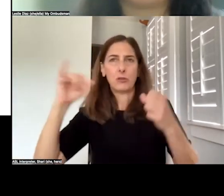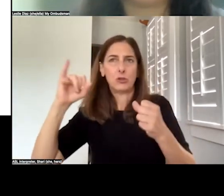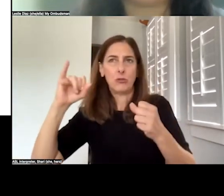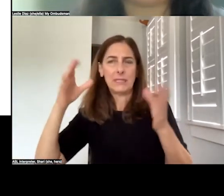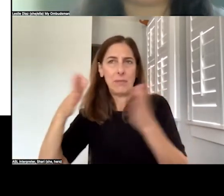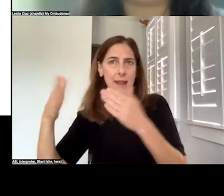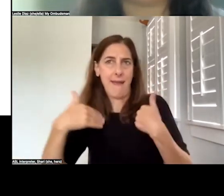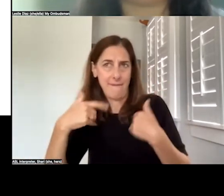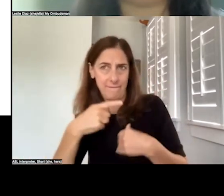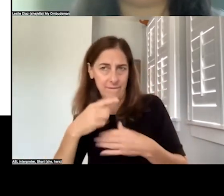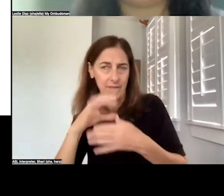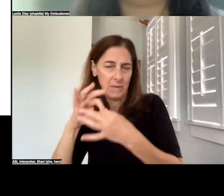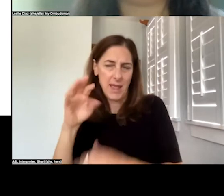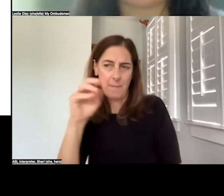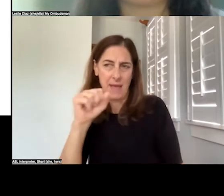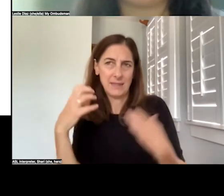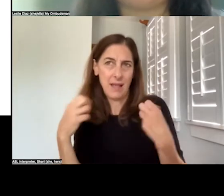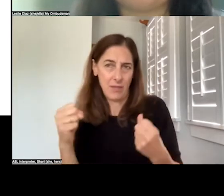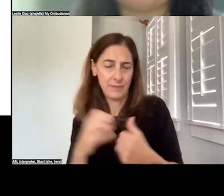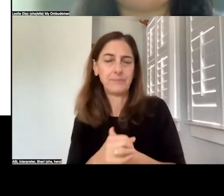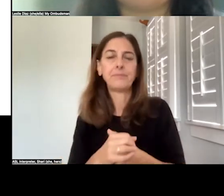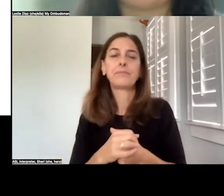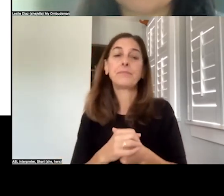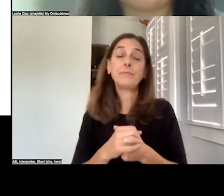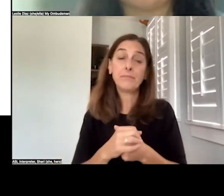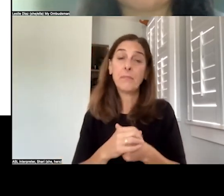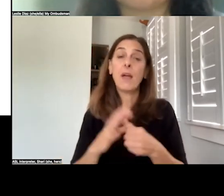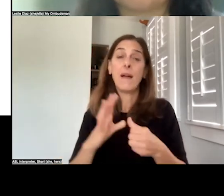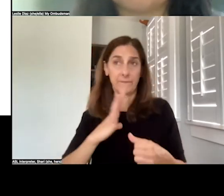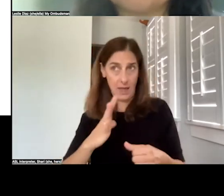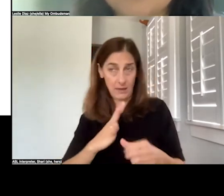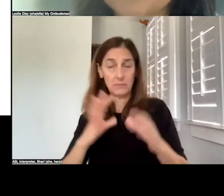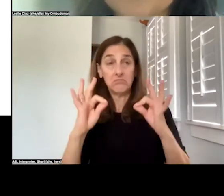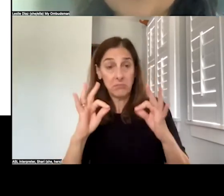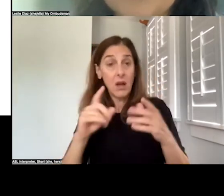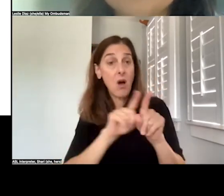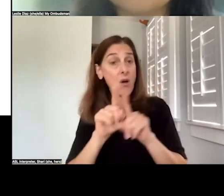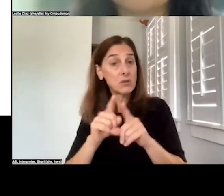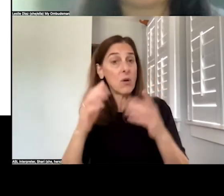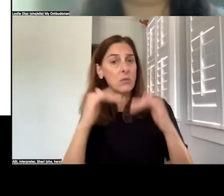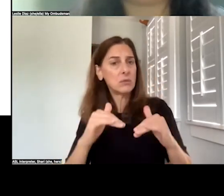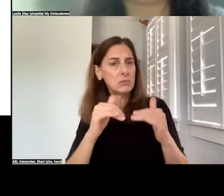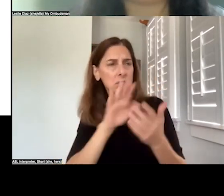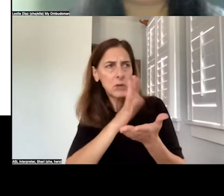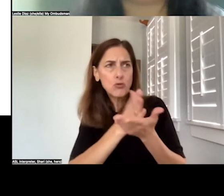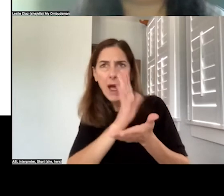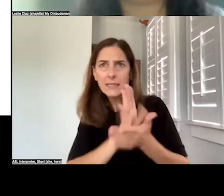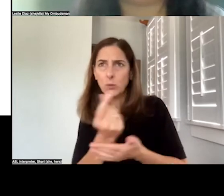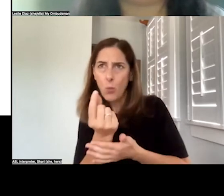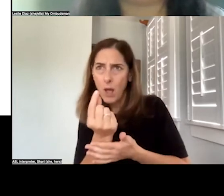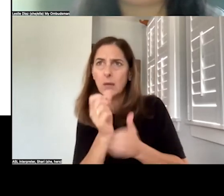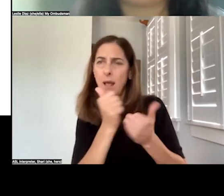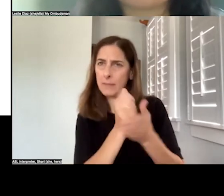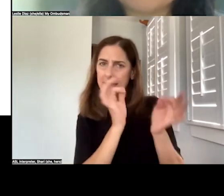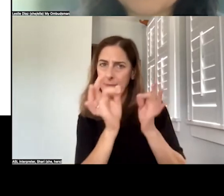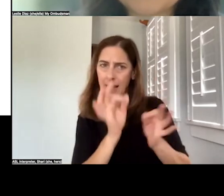have? What are the steps that needed in order to access top surgery? For example, is